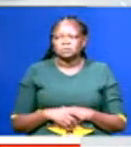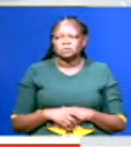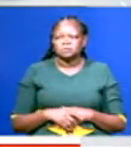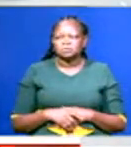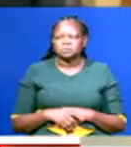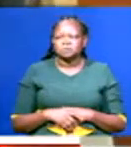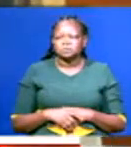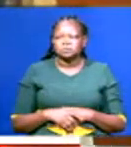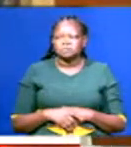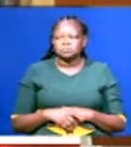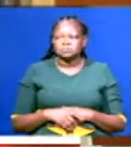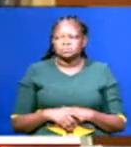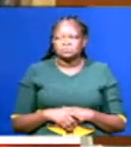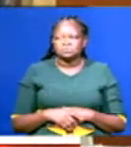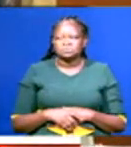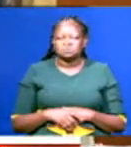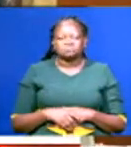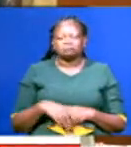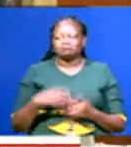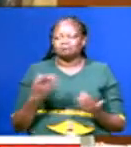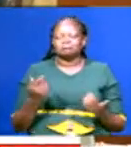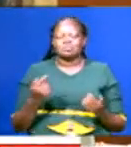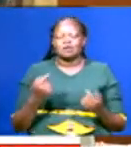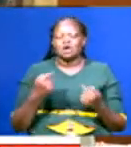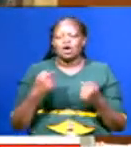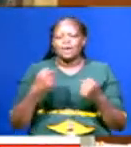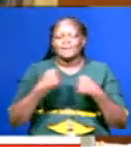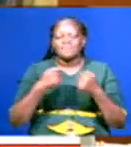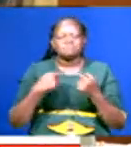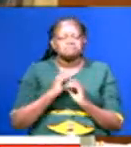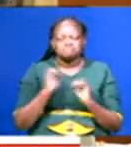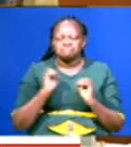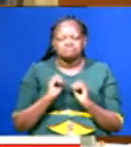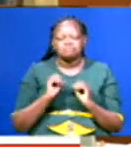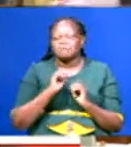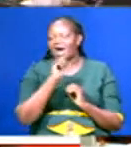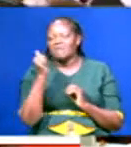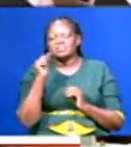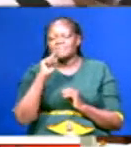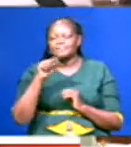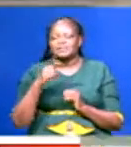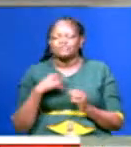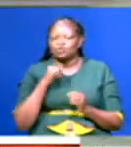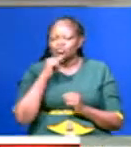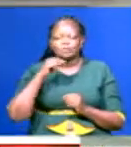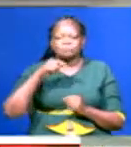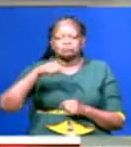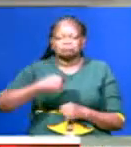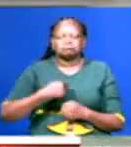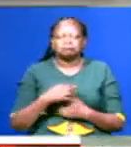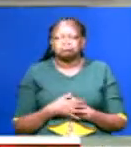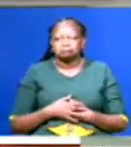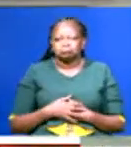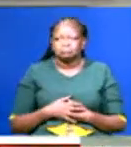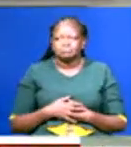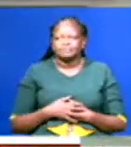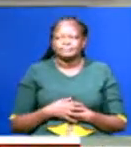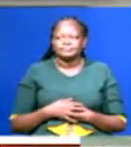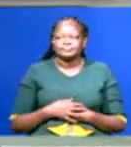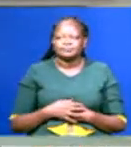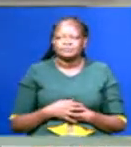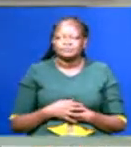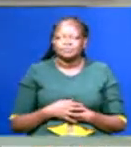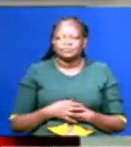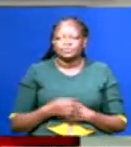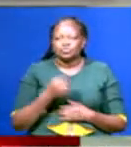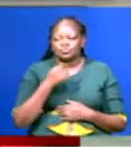Wasi tuletee sisi. For Prime Edition, I'm Gladys Munga. Now, Turkana